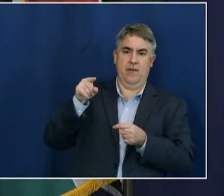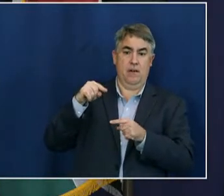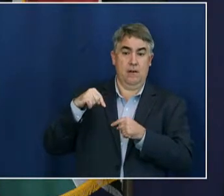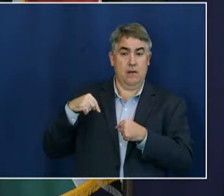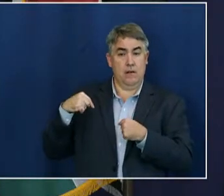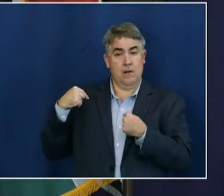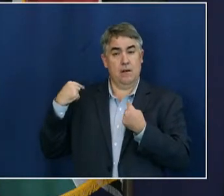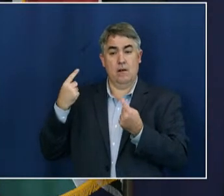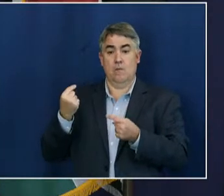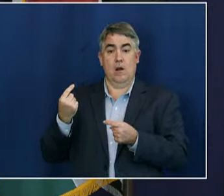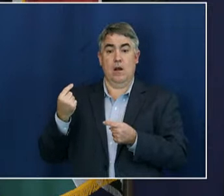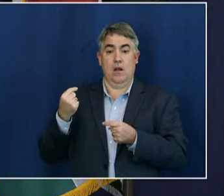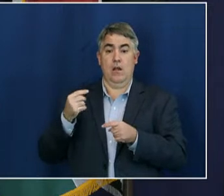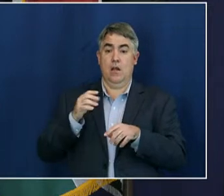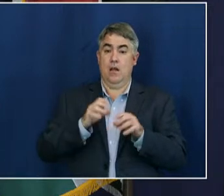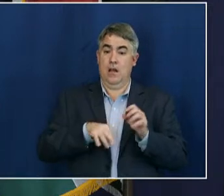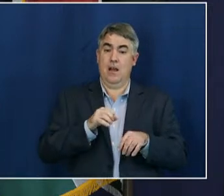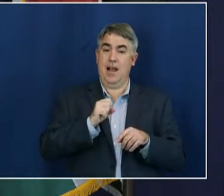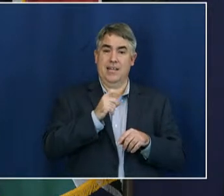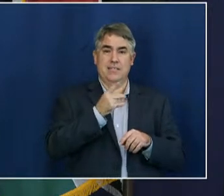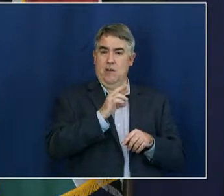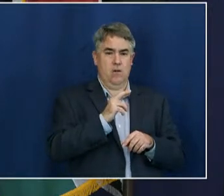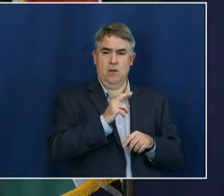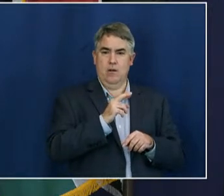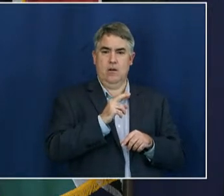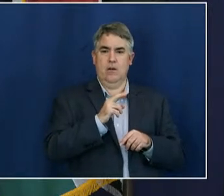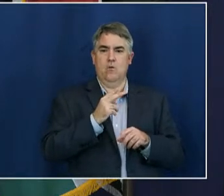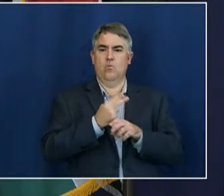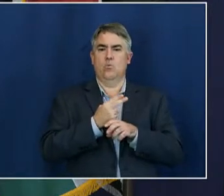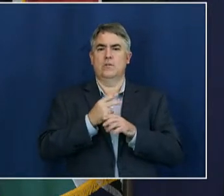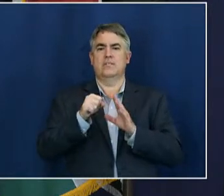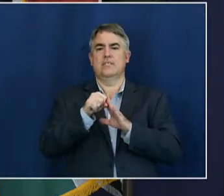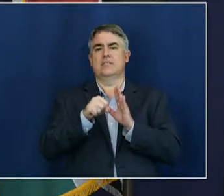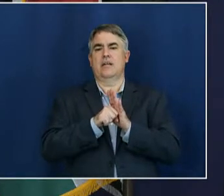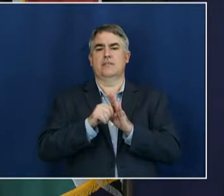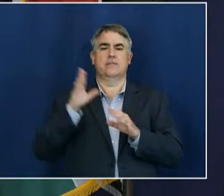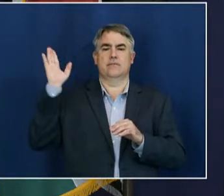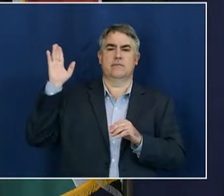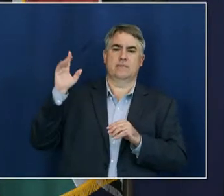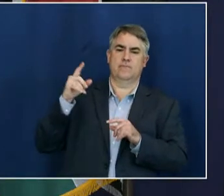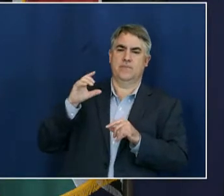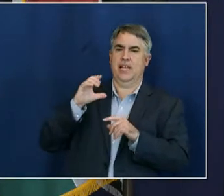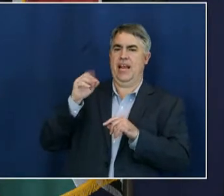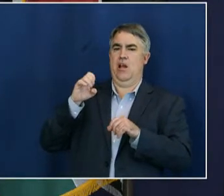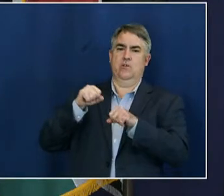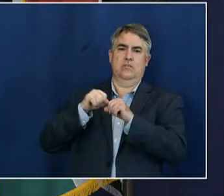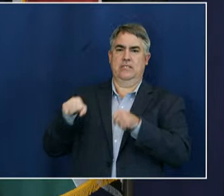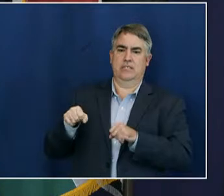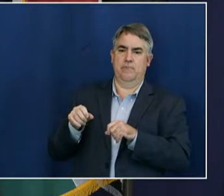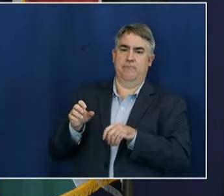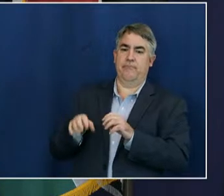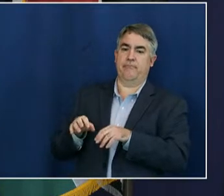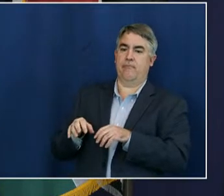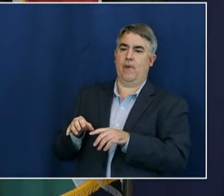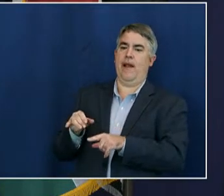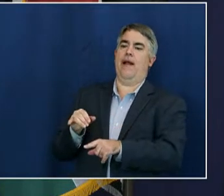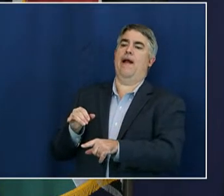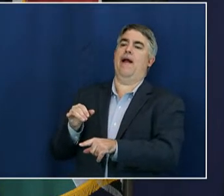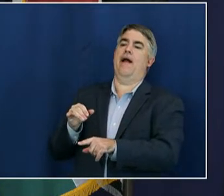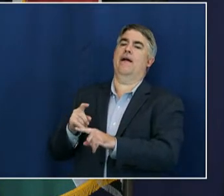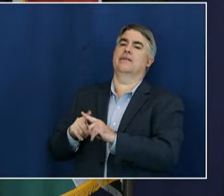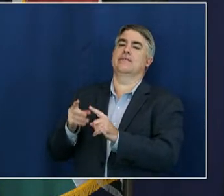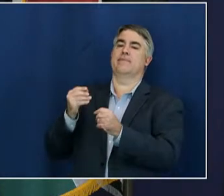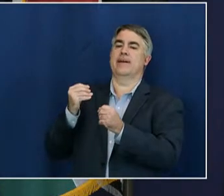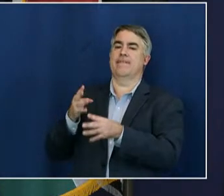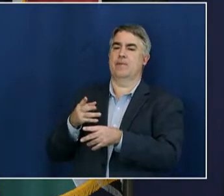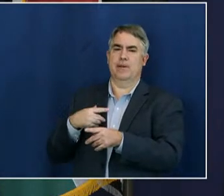was entering into the state's care system, California Immunization Registry. So we're trying to resolve